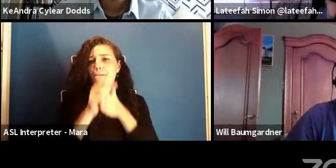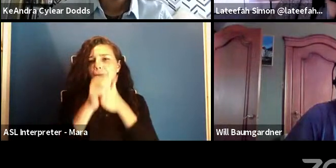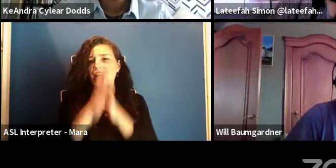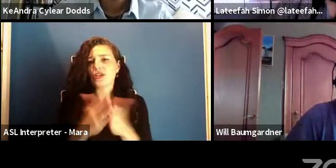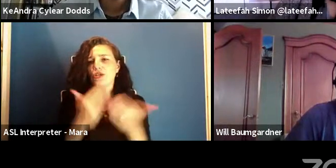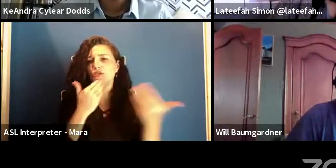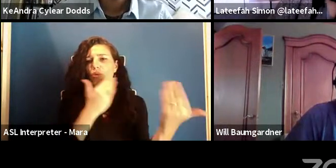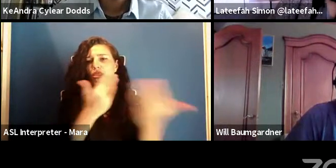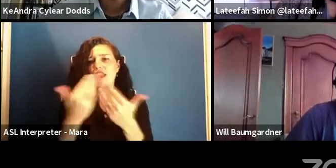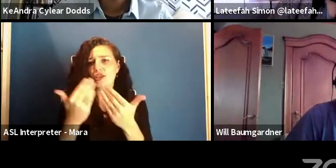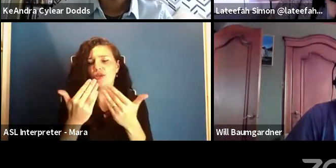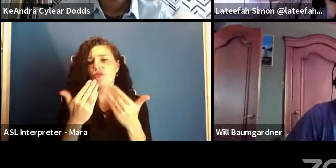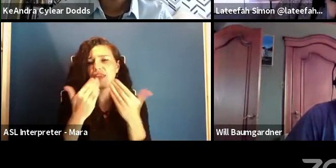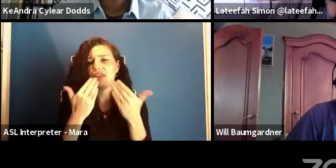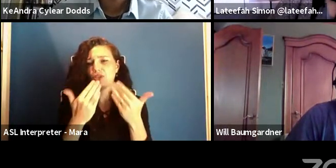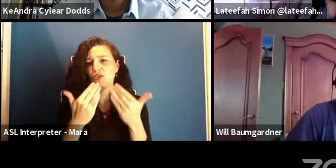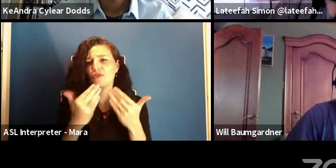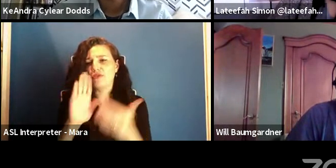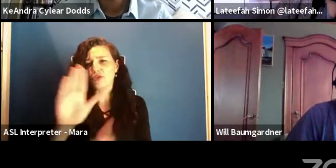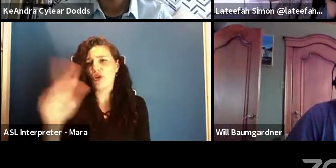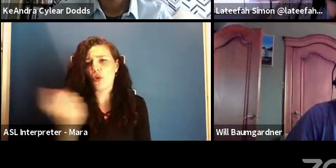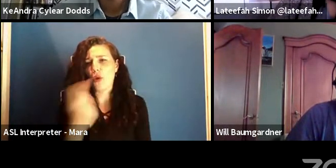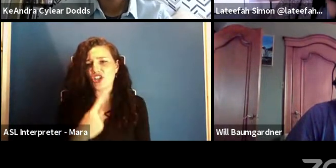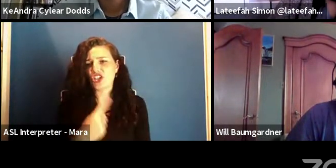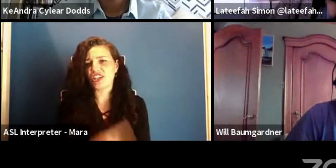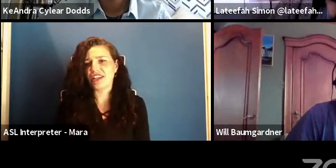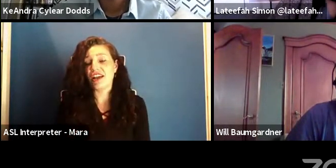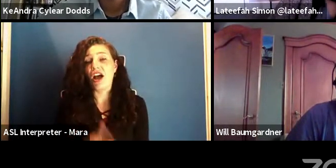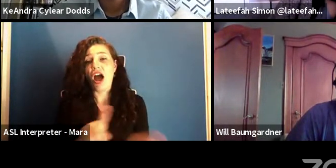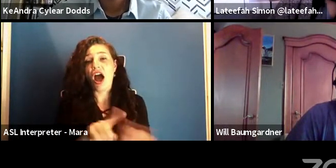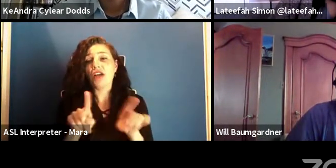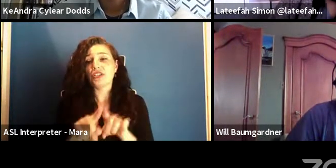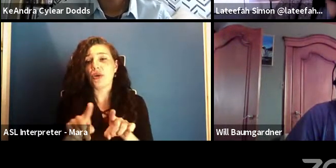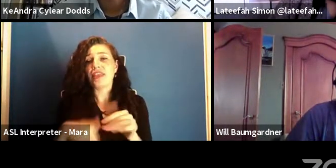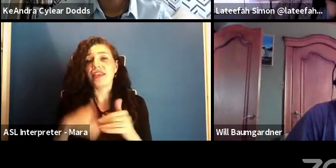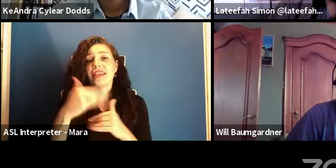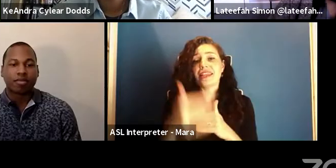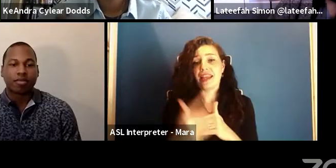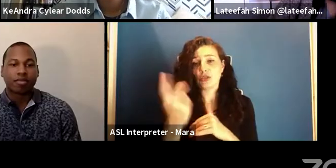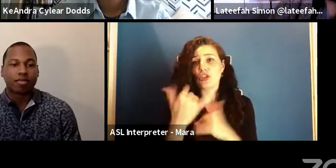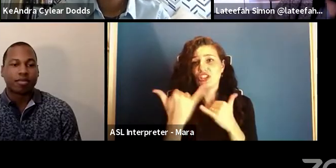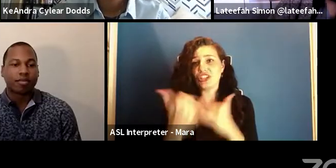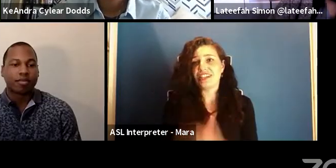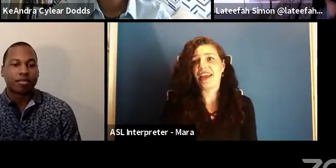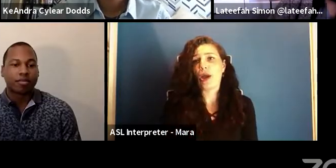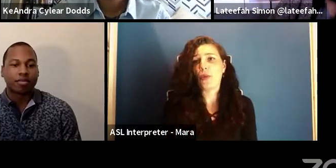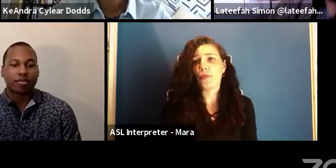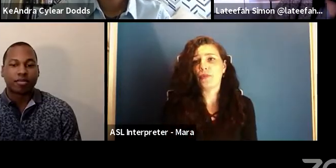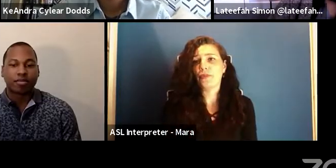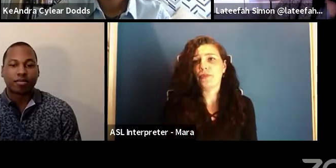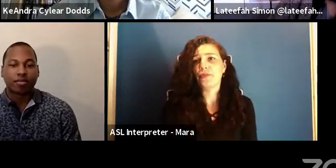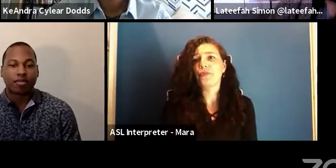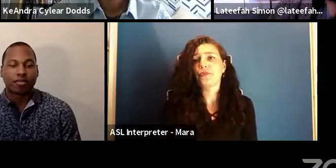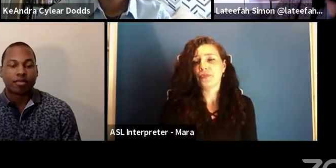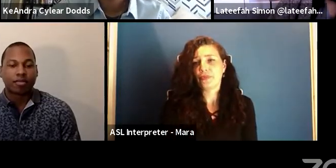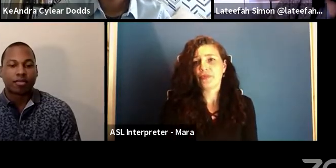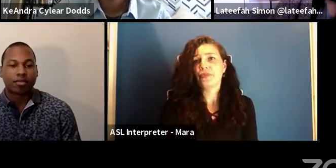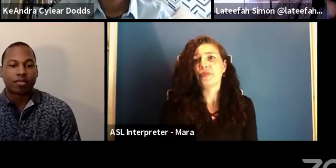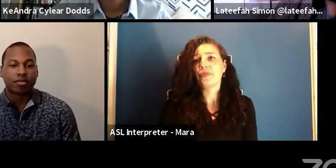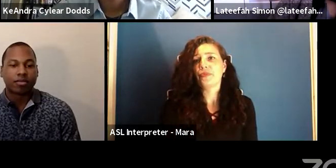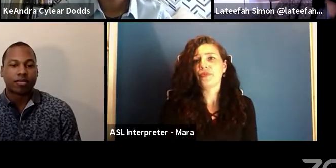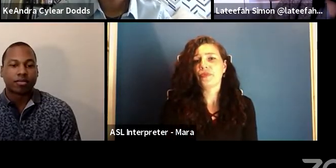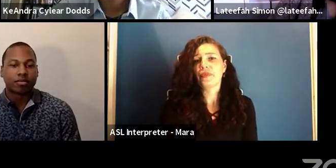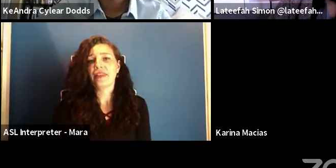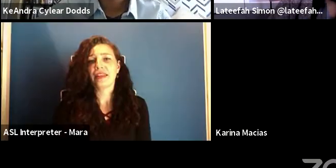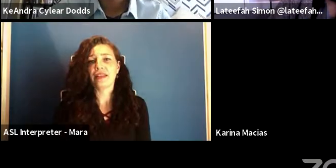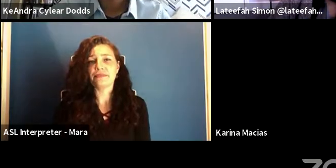so much for the question. I think that also cues up nicely our next question. Yeah, so our next question is